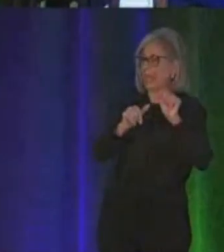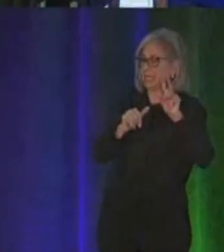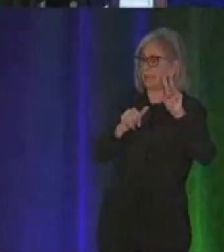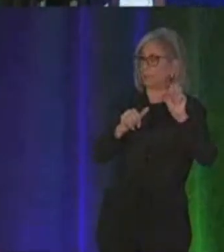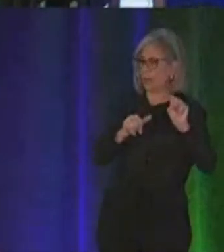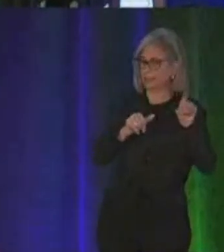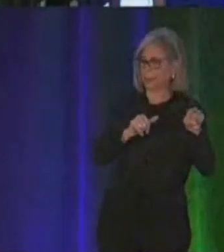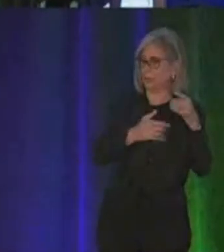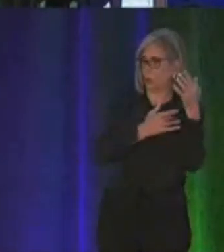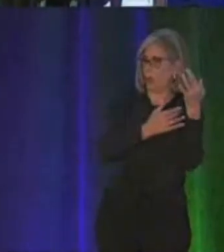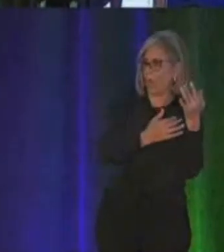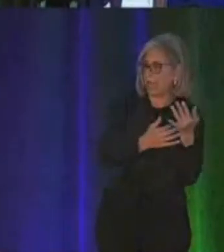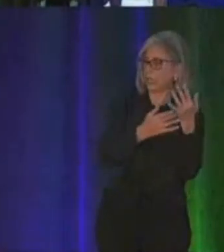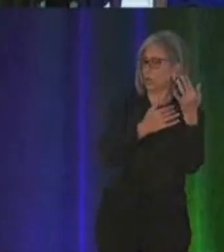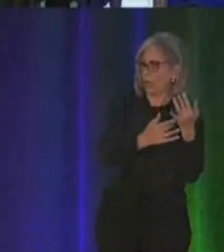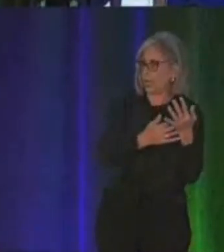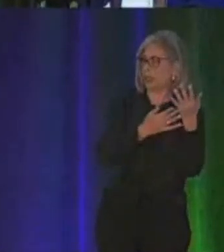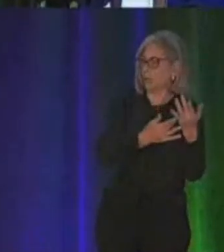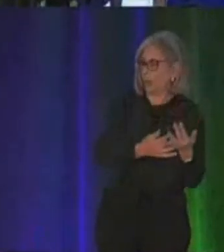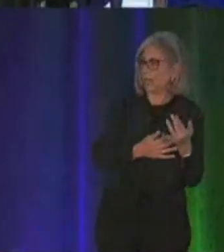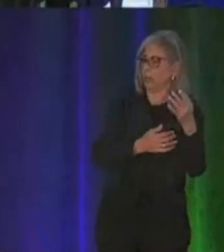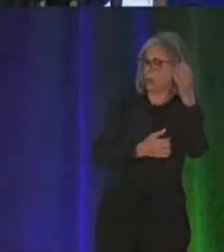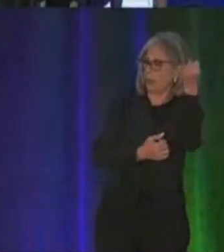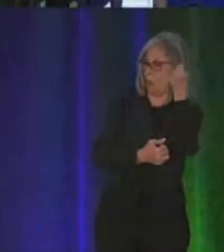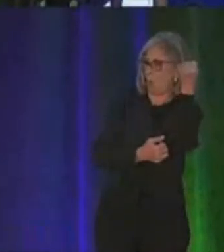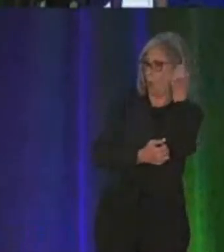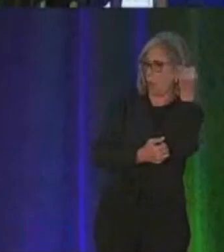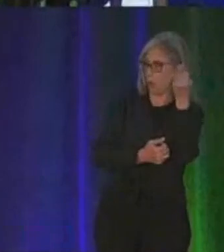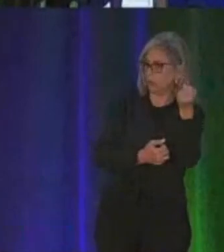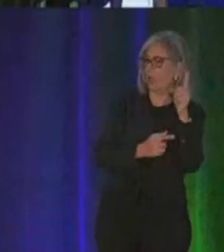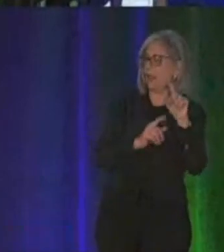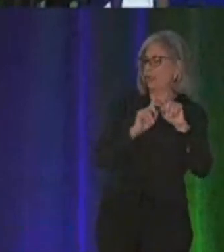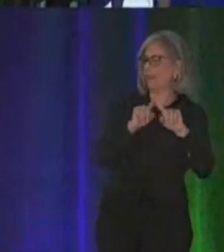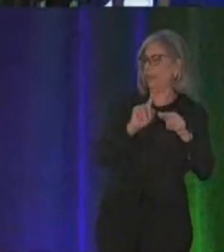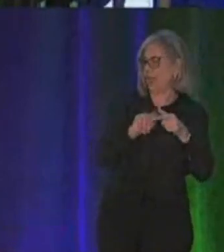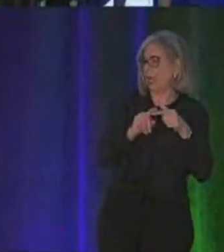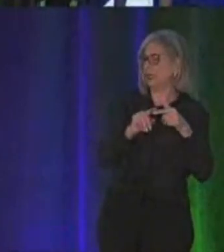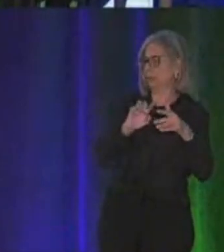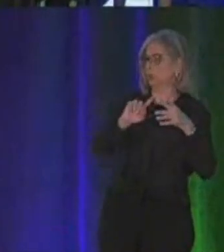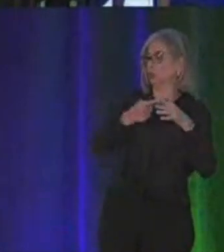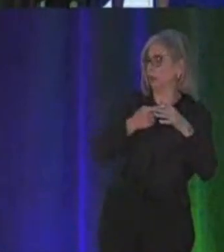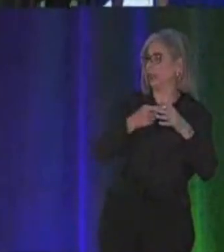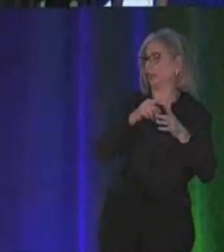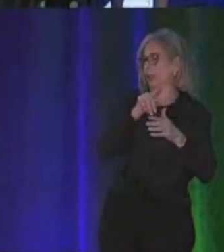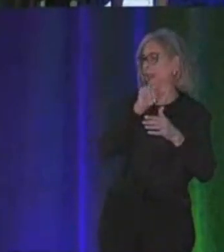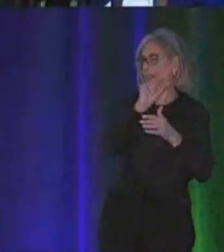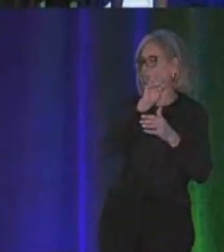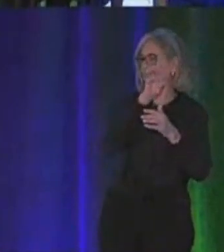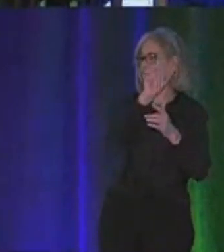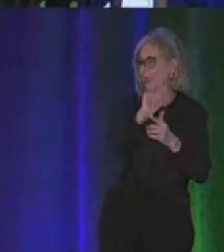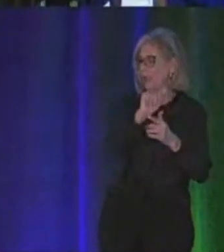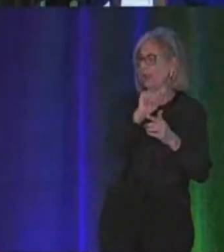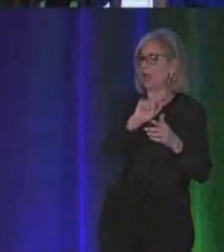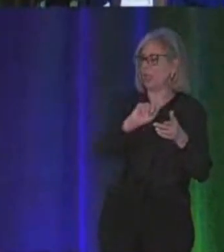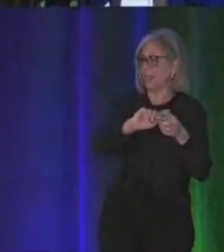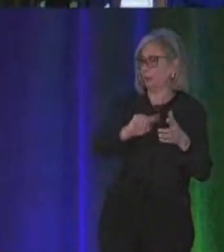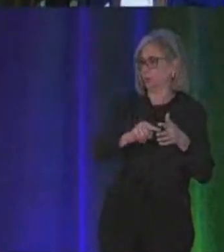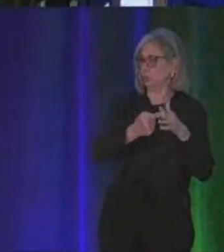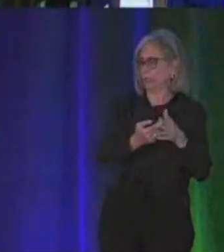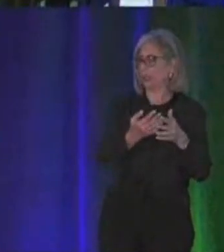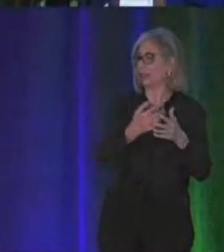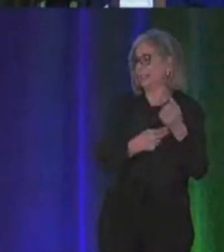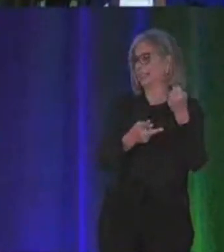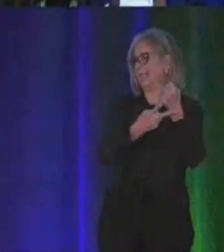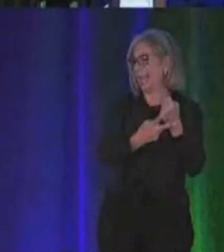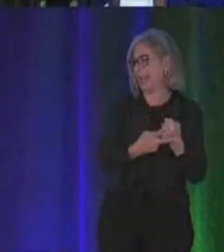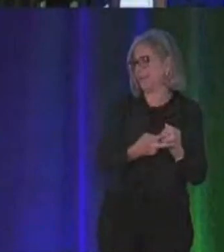effectively just a queue. You can put stuff in there. It can reliably trigger other Lambdas. If the Lambdas fail, it'll still re-trigger because it's stored in the queue. And you can